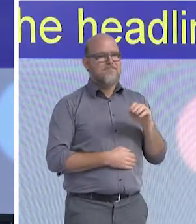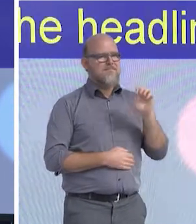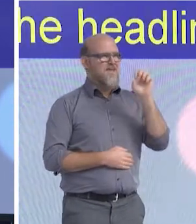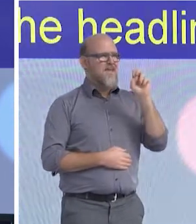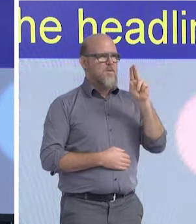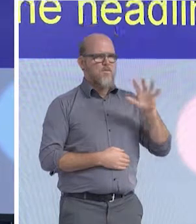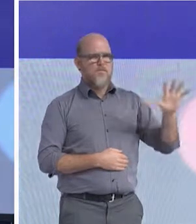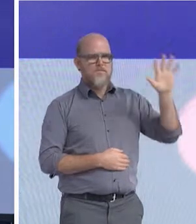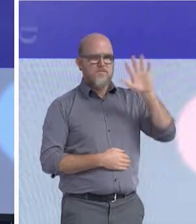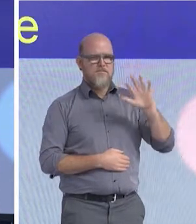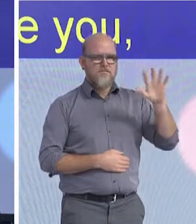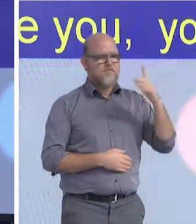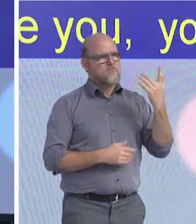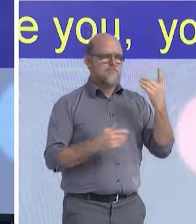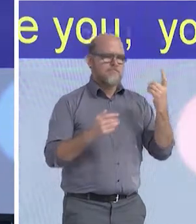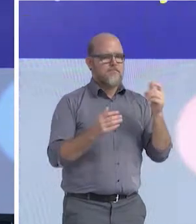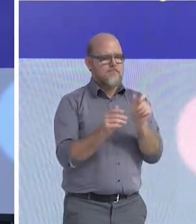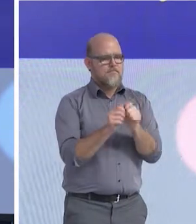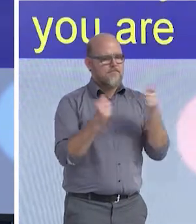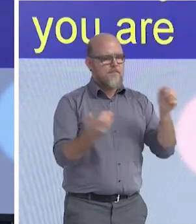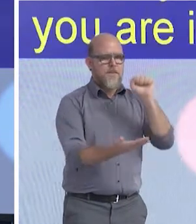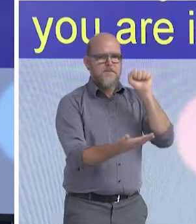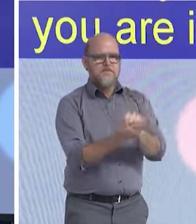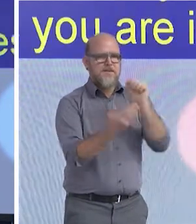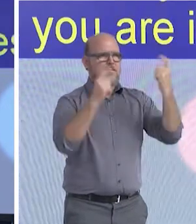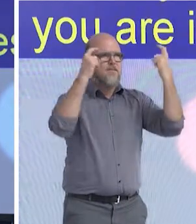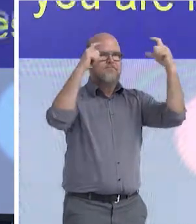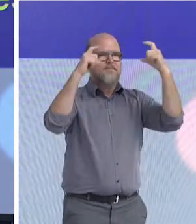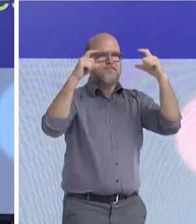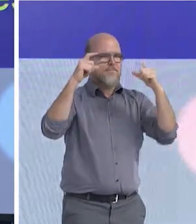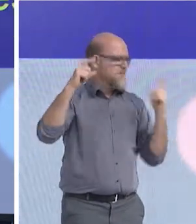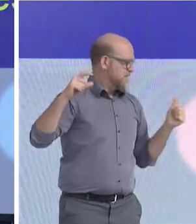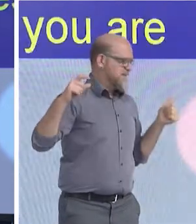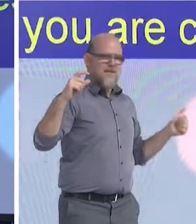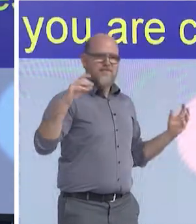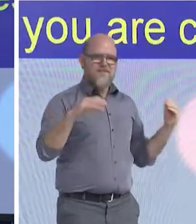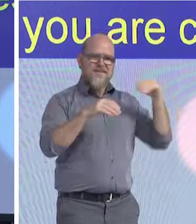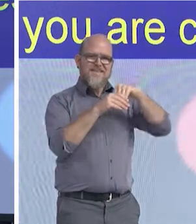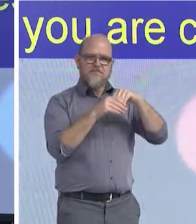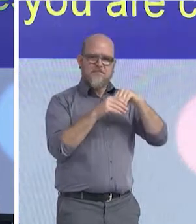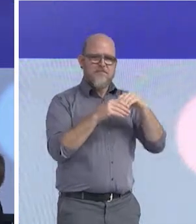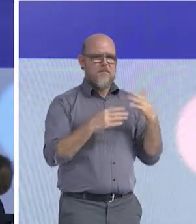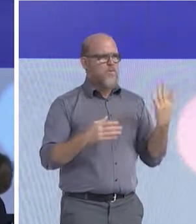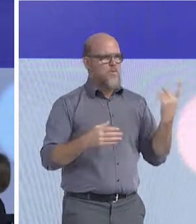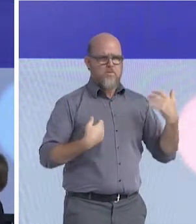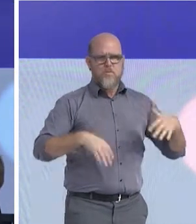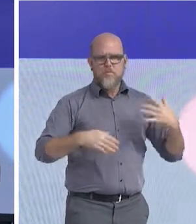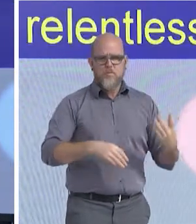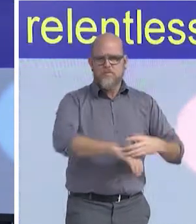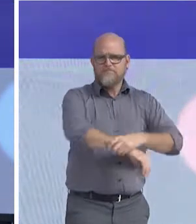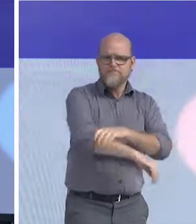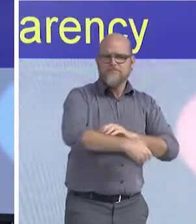you. You're in the news, you're in the headlines, because you're campaigning ardently, relentlessly for transparency